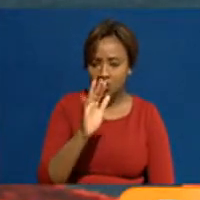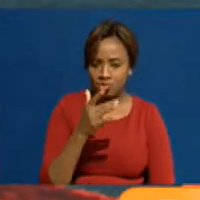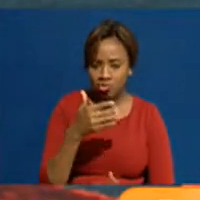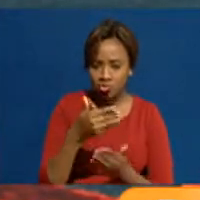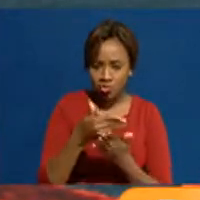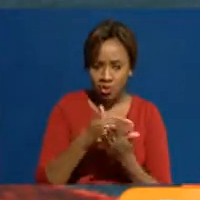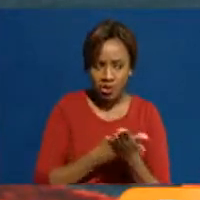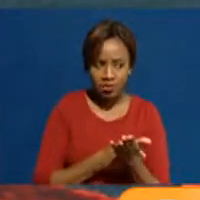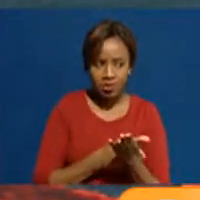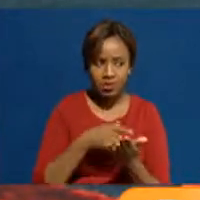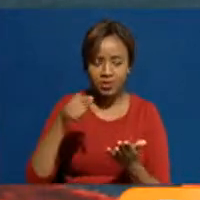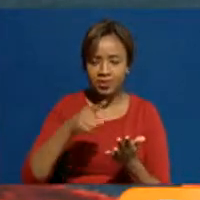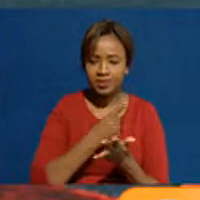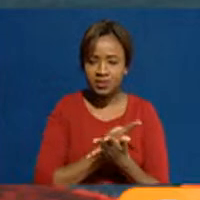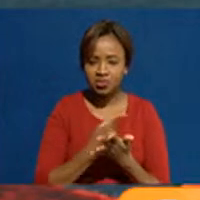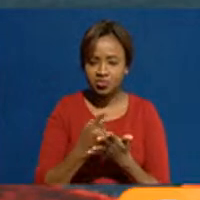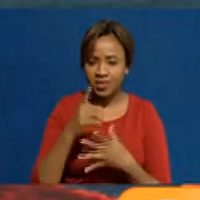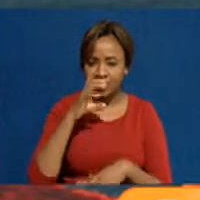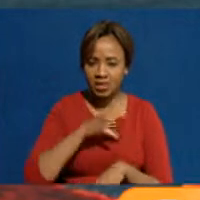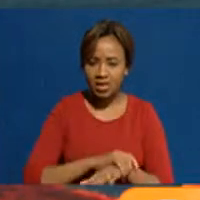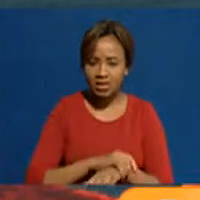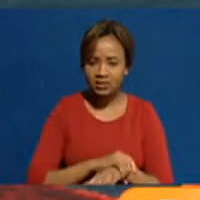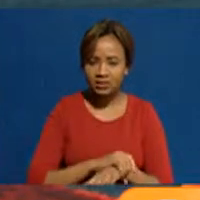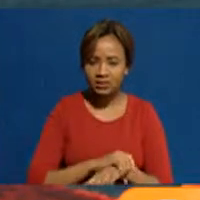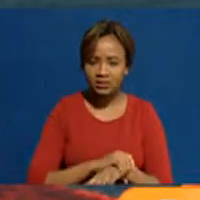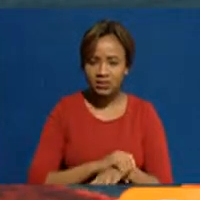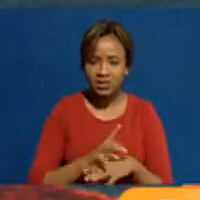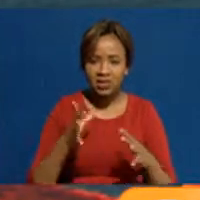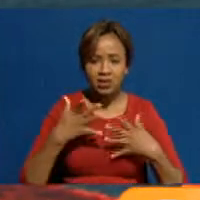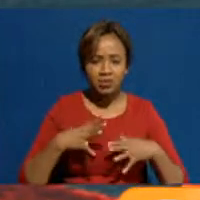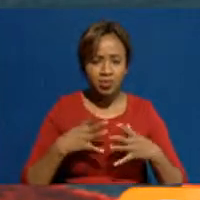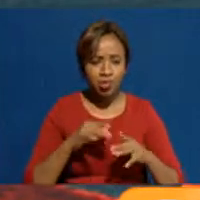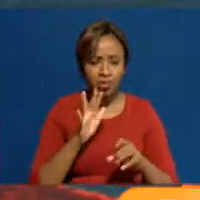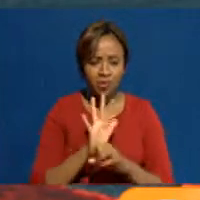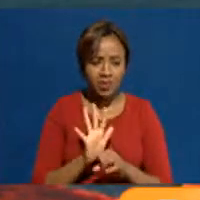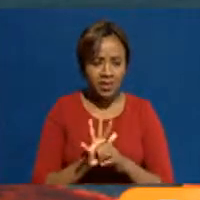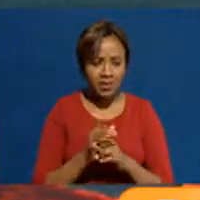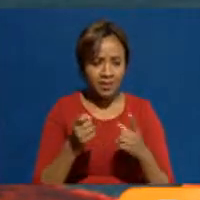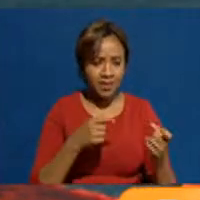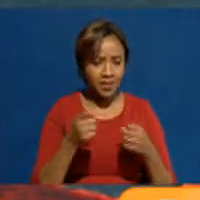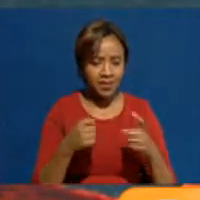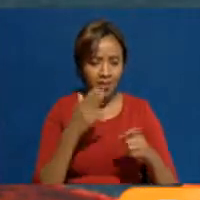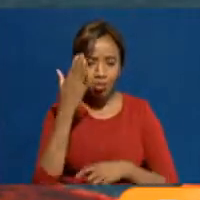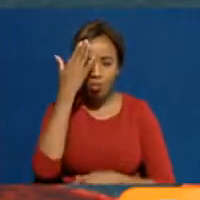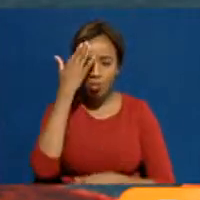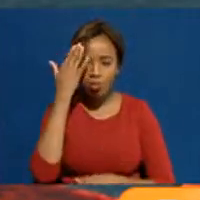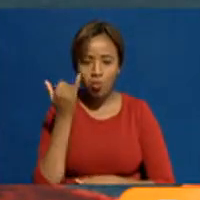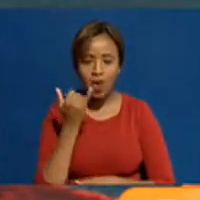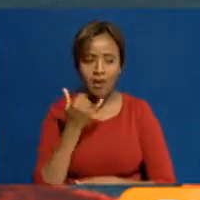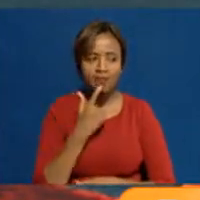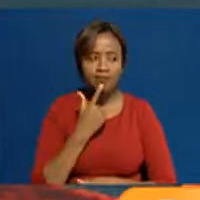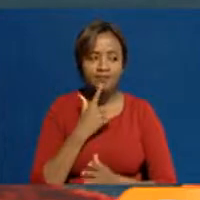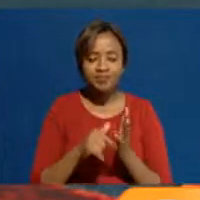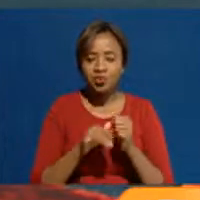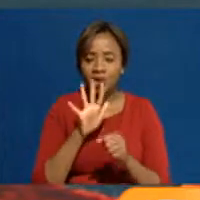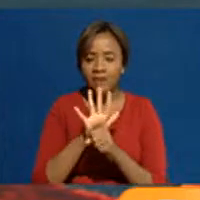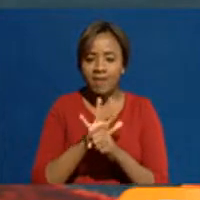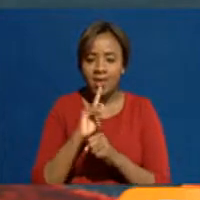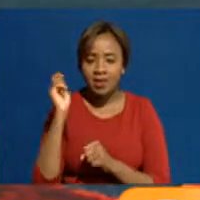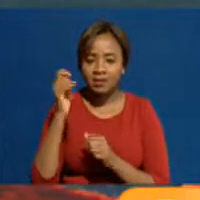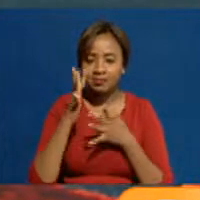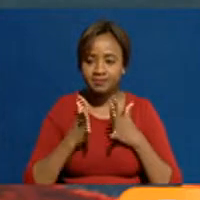this week got a lot of reaction. And basically the premise of it was that most Kenyans are in